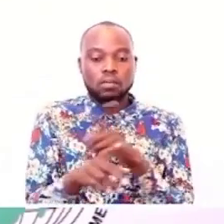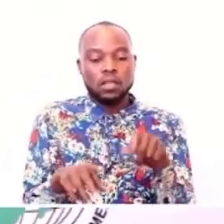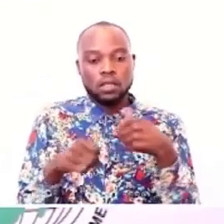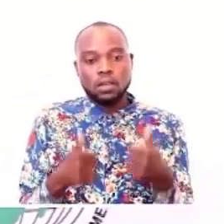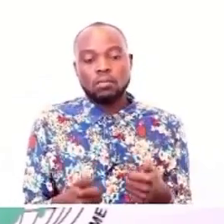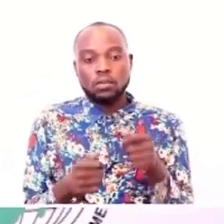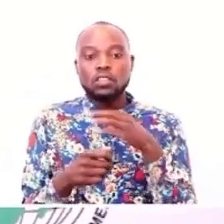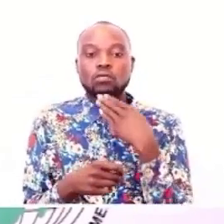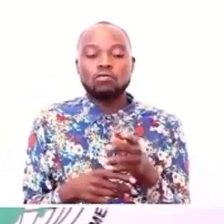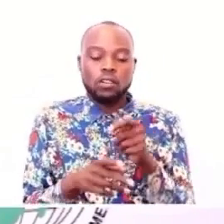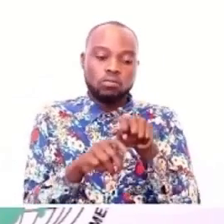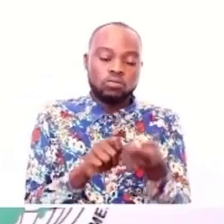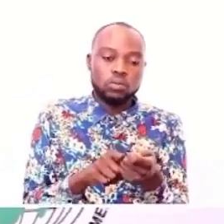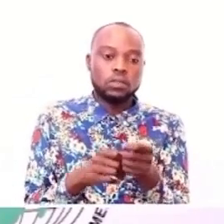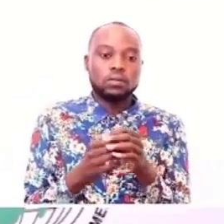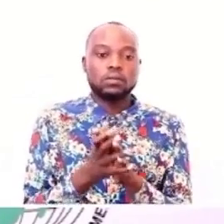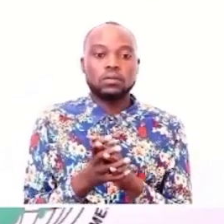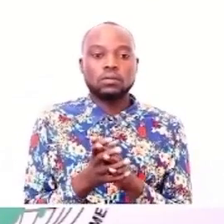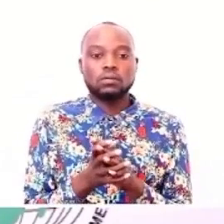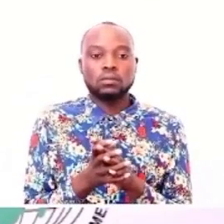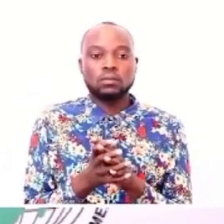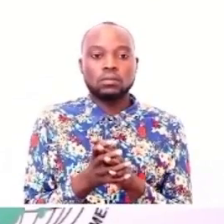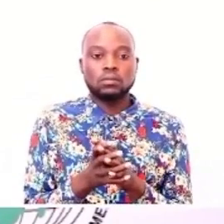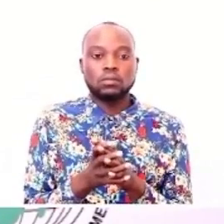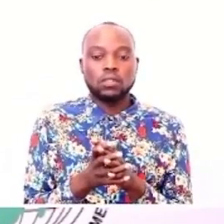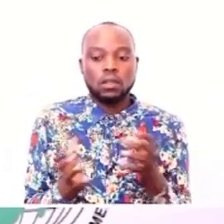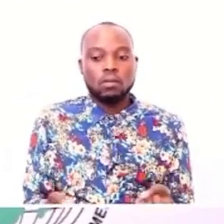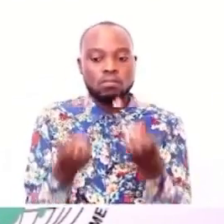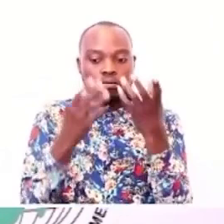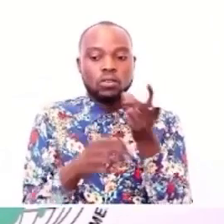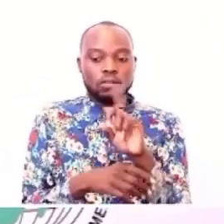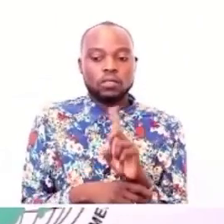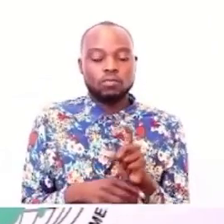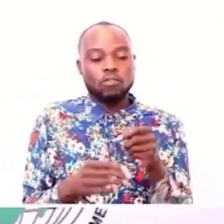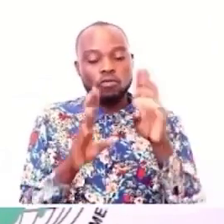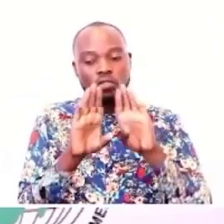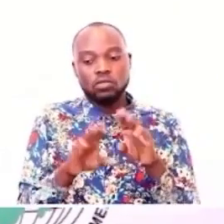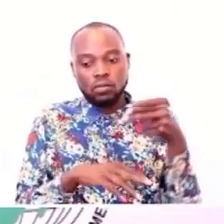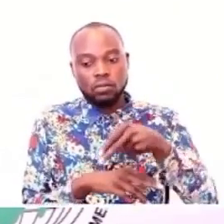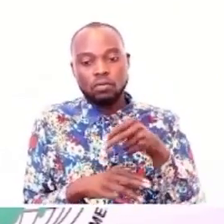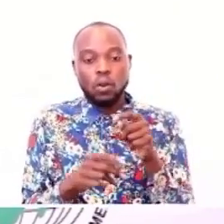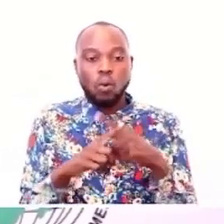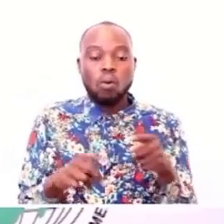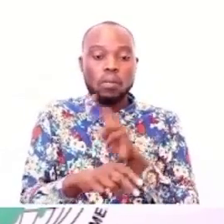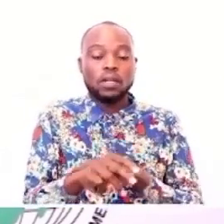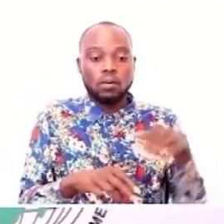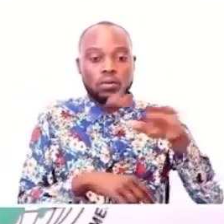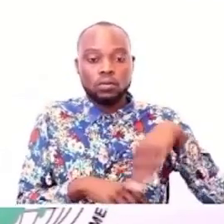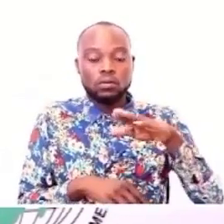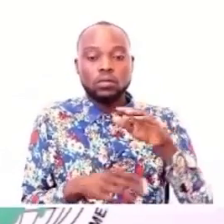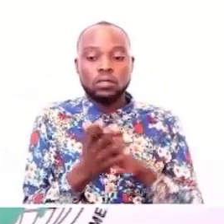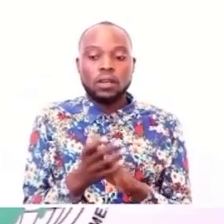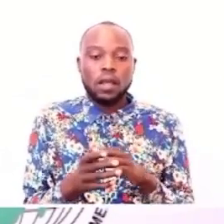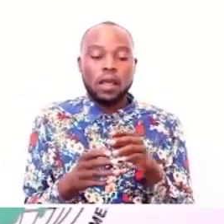want to be locked into non-productive fossil fuels in future, but every time when others have a crisis, you'll